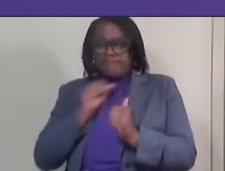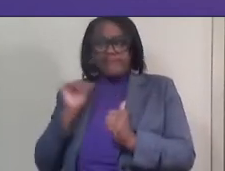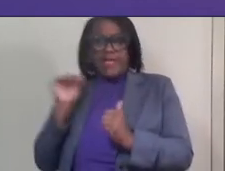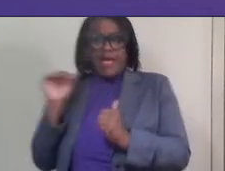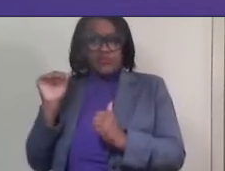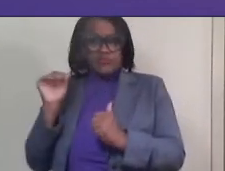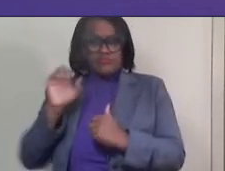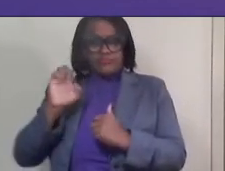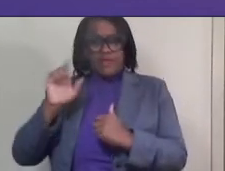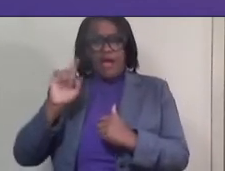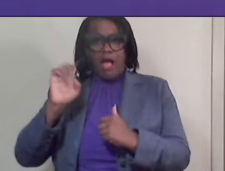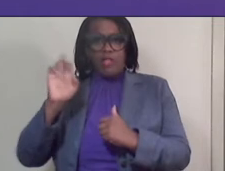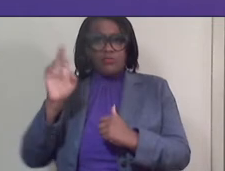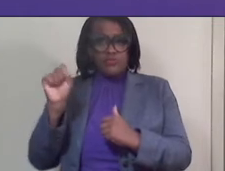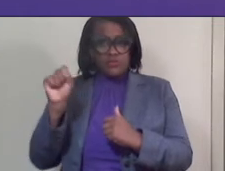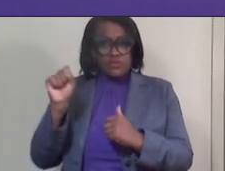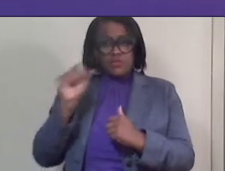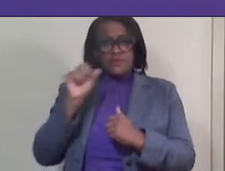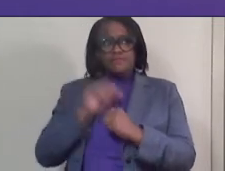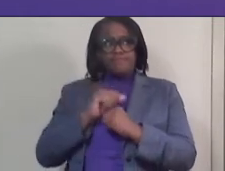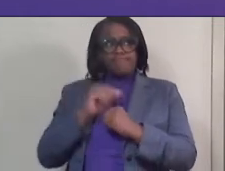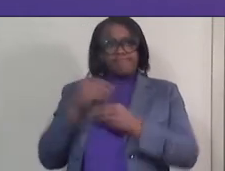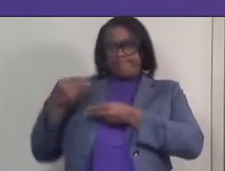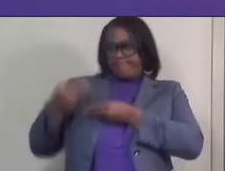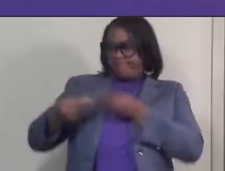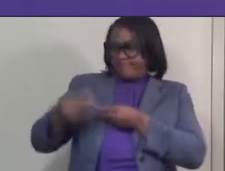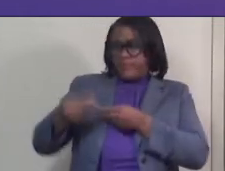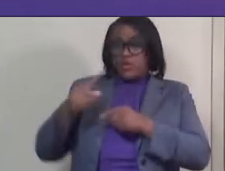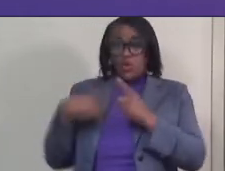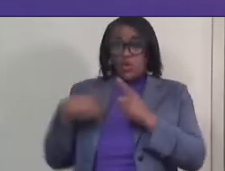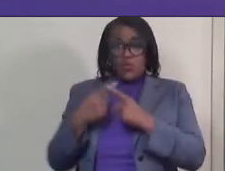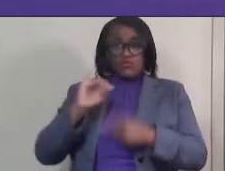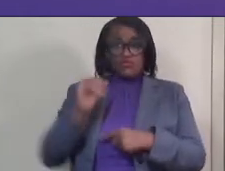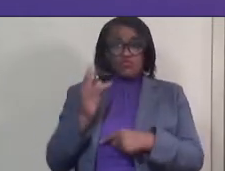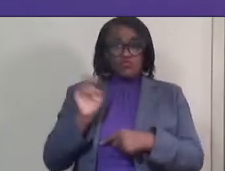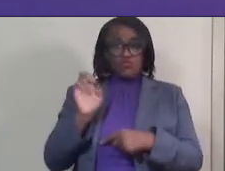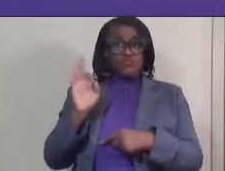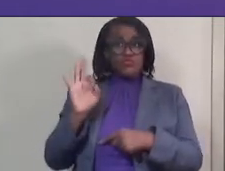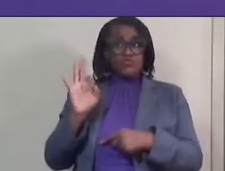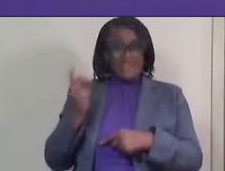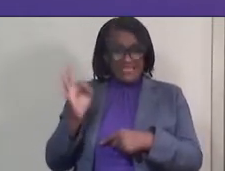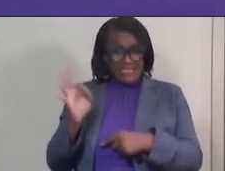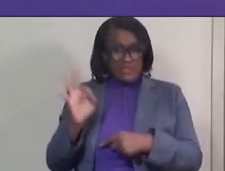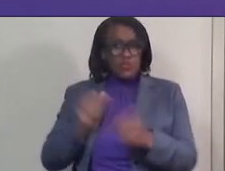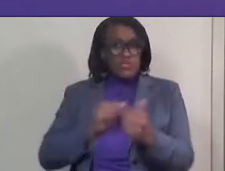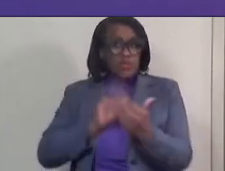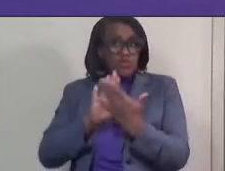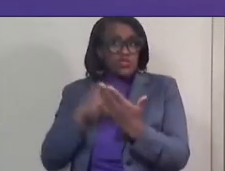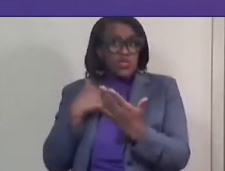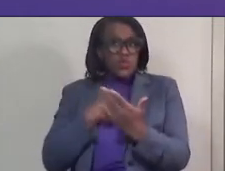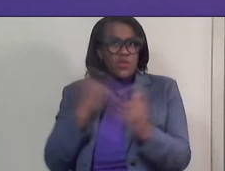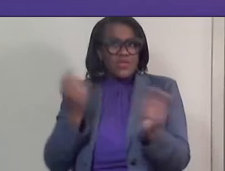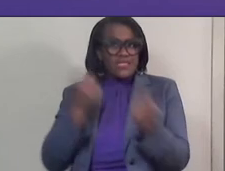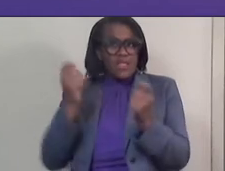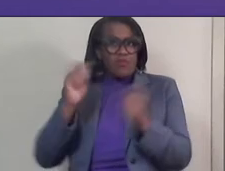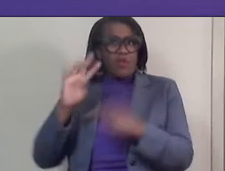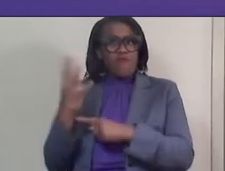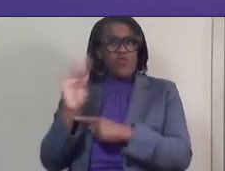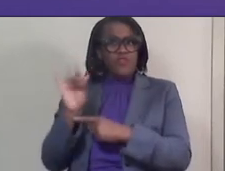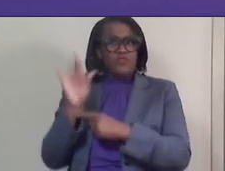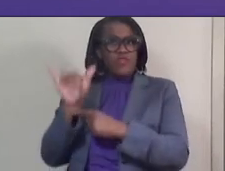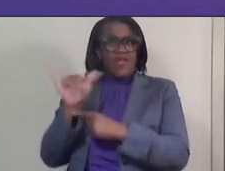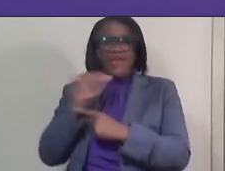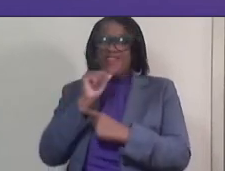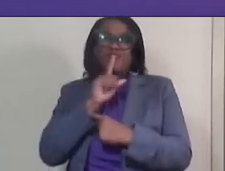When Juneteenth was approaching, well, as Selina said in the past, we would celebrate 4th of July, not really because it was on 4th